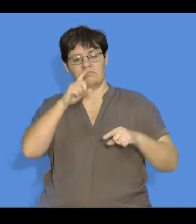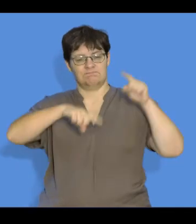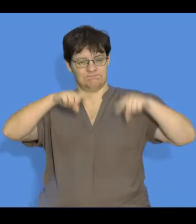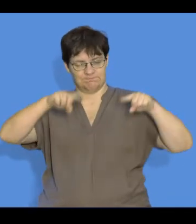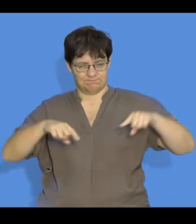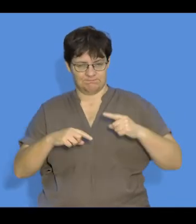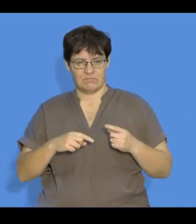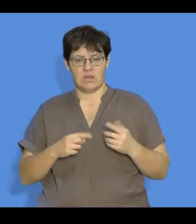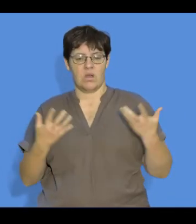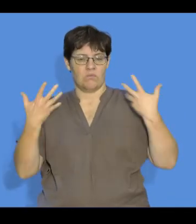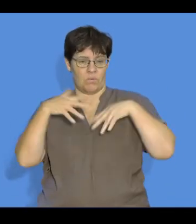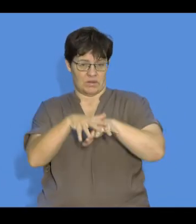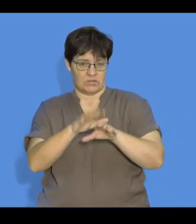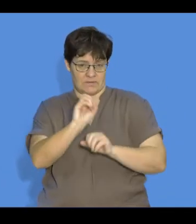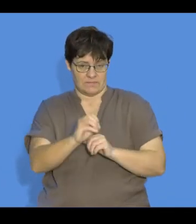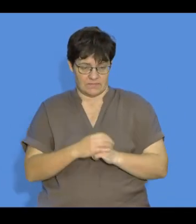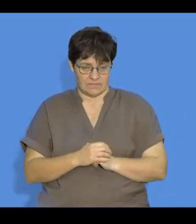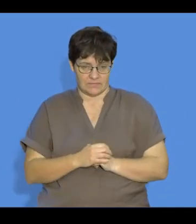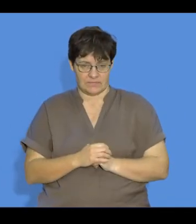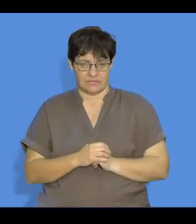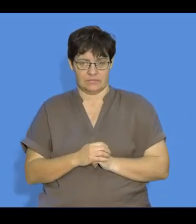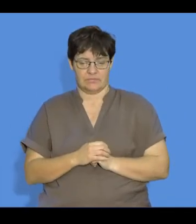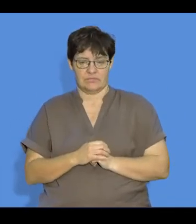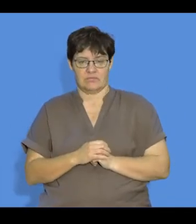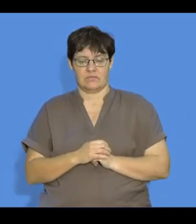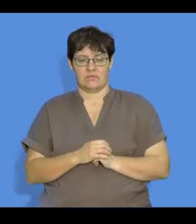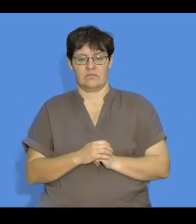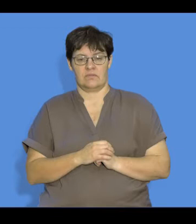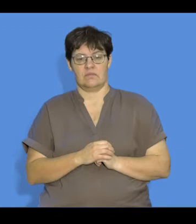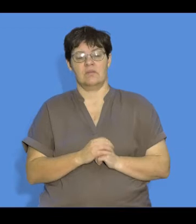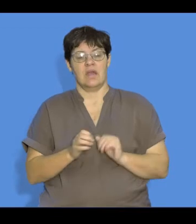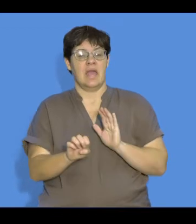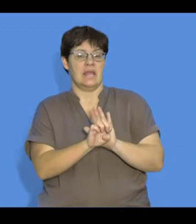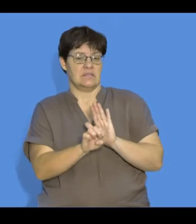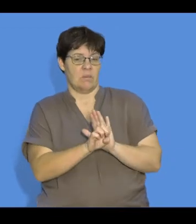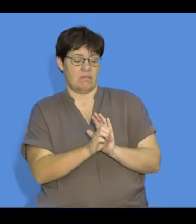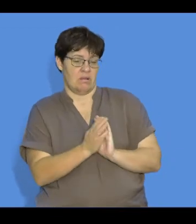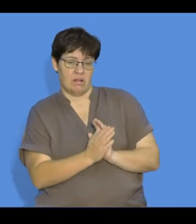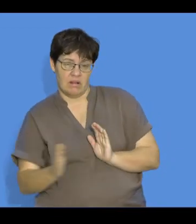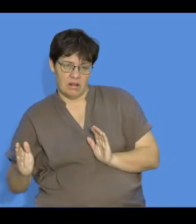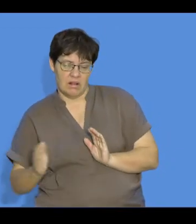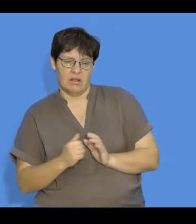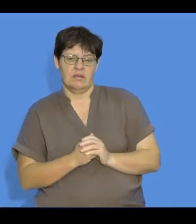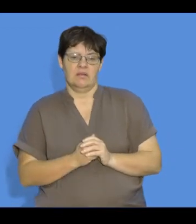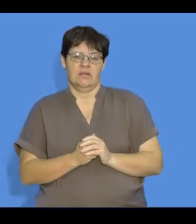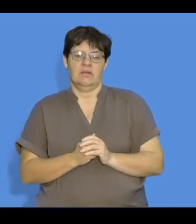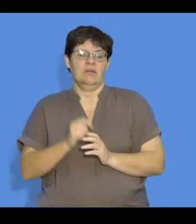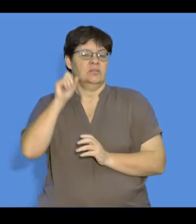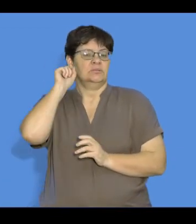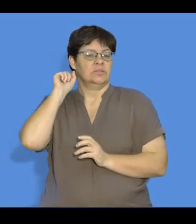in terms of the combination circuits. And in these following examples that we'll use, we are not going to